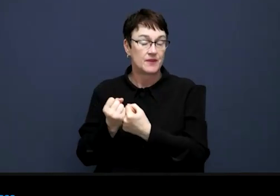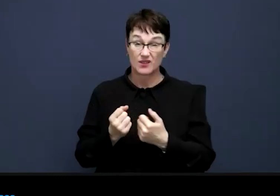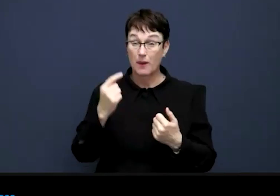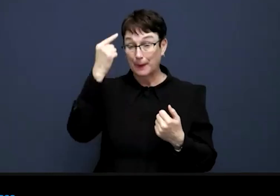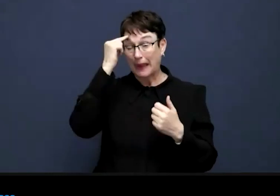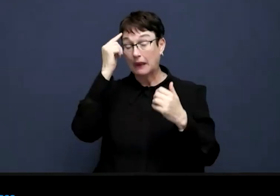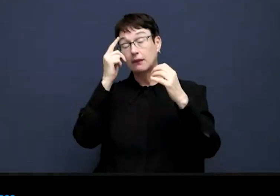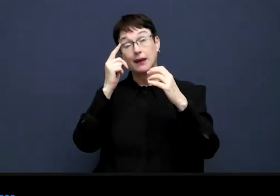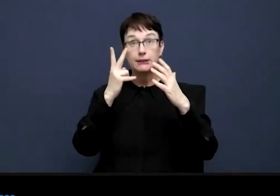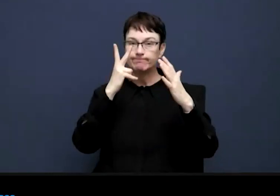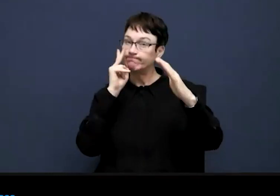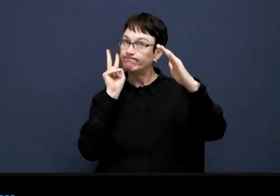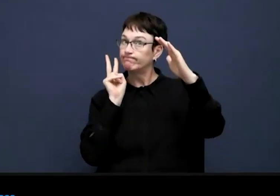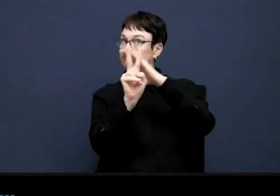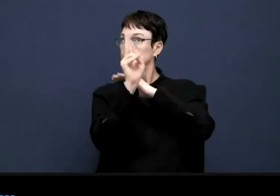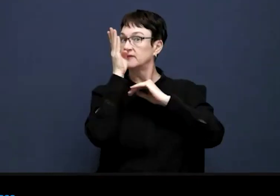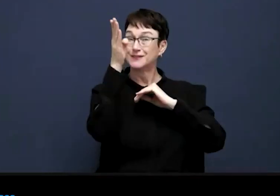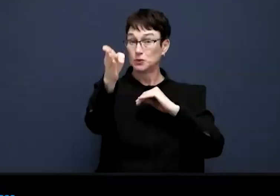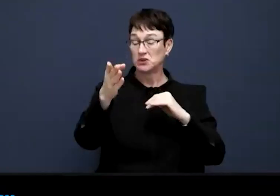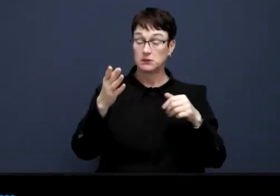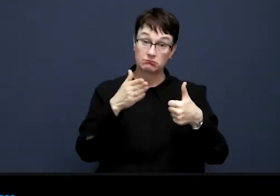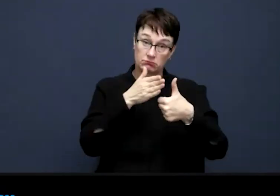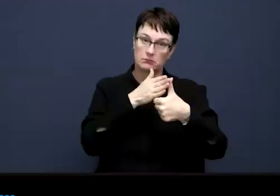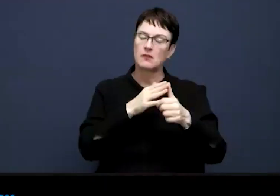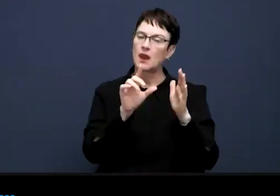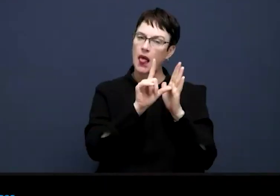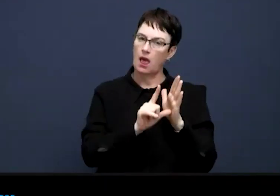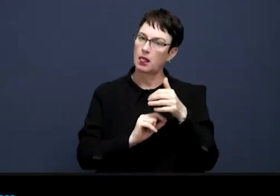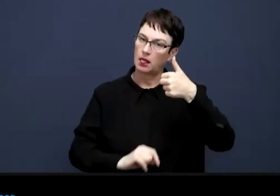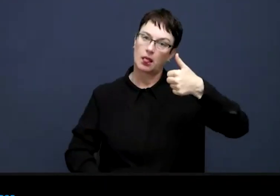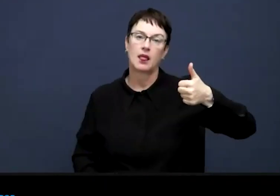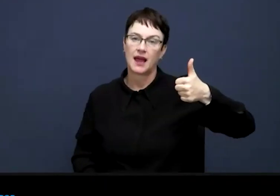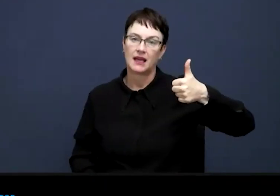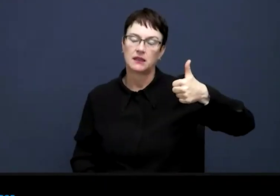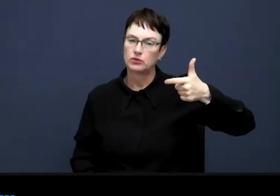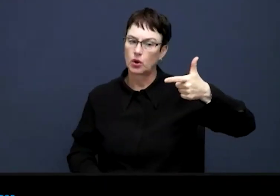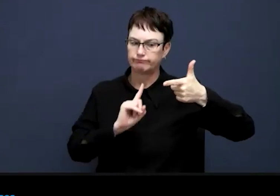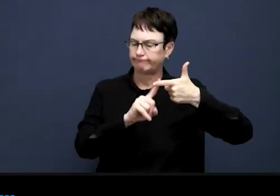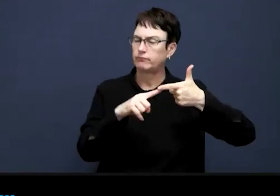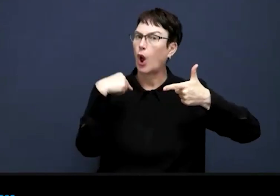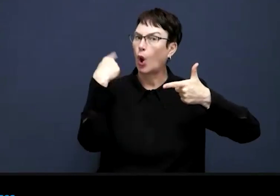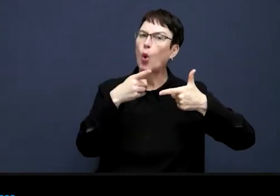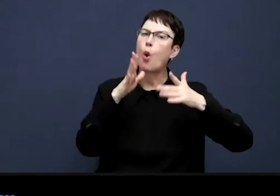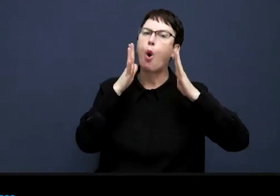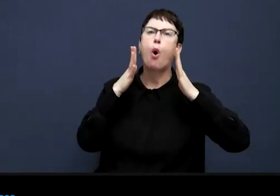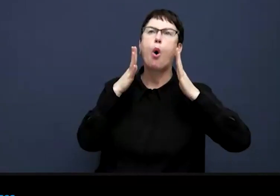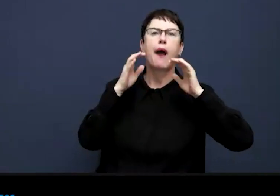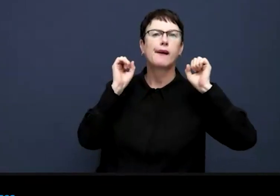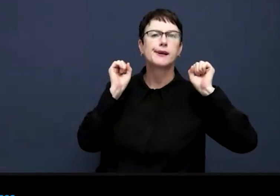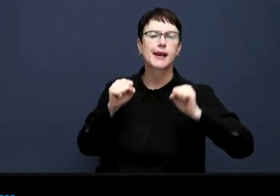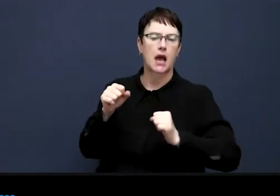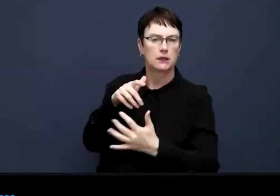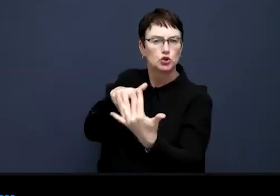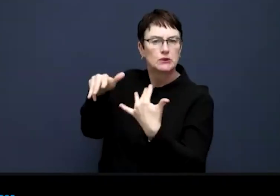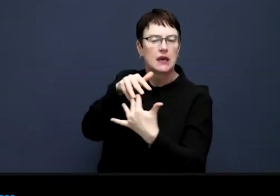accessible, and then the second exam question of who tells people with disabilities in society what tools are available for them to make an